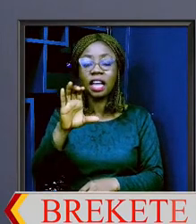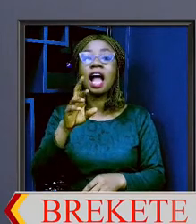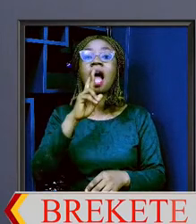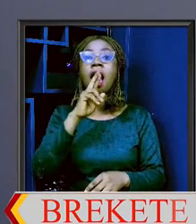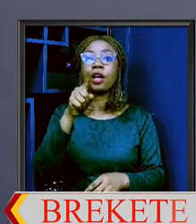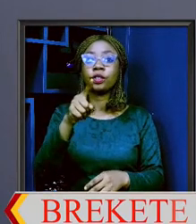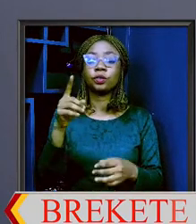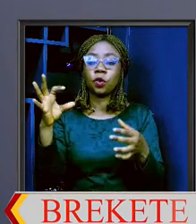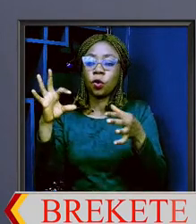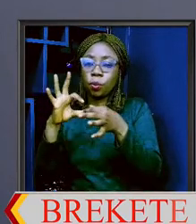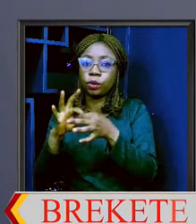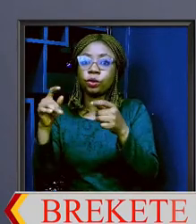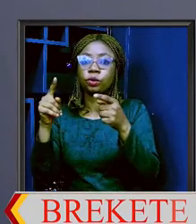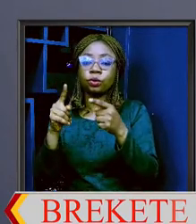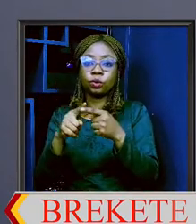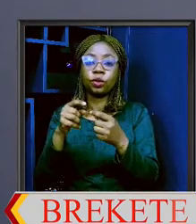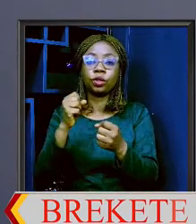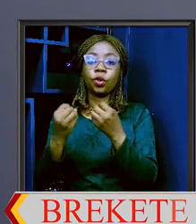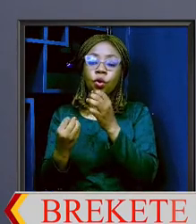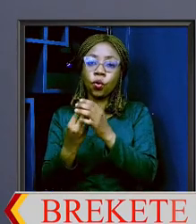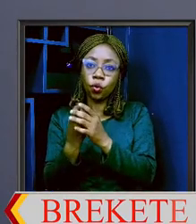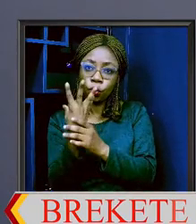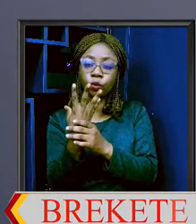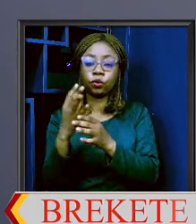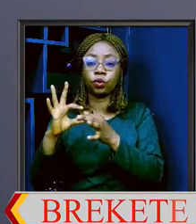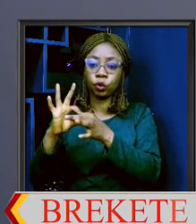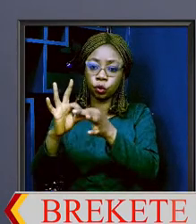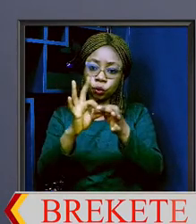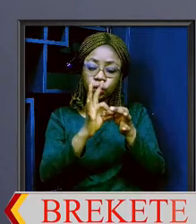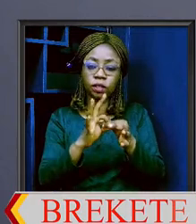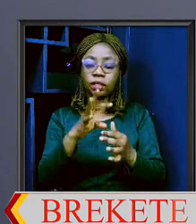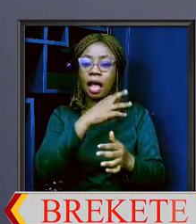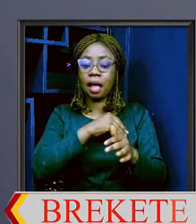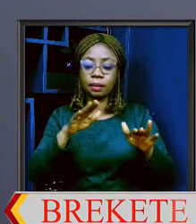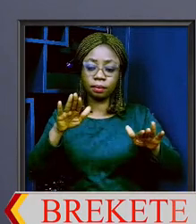growth unity and stability of this